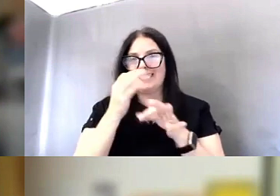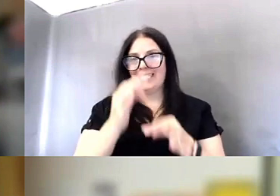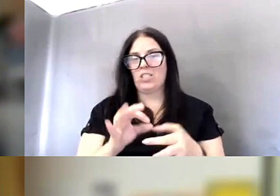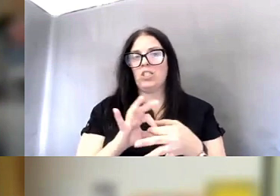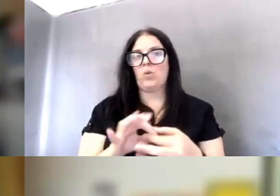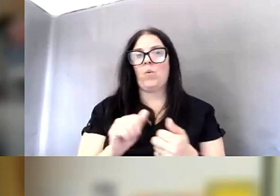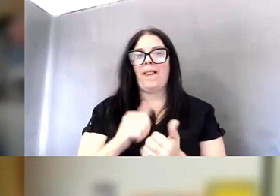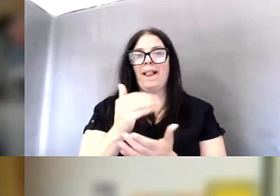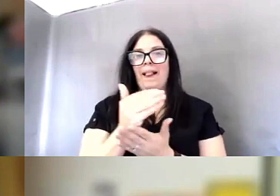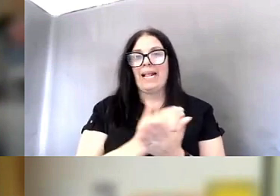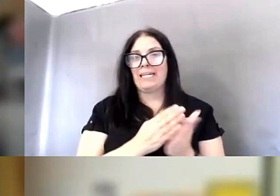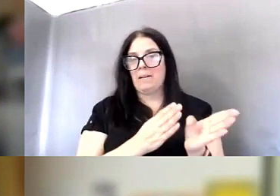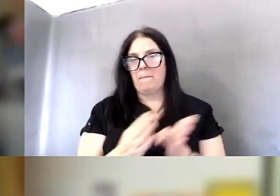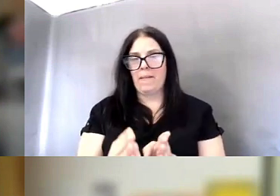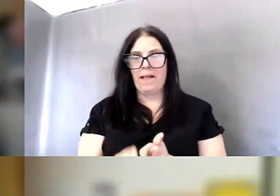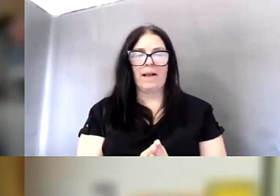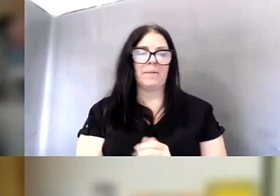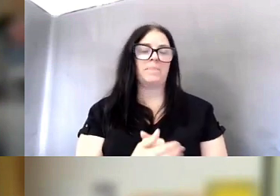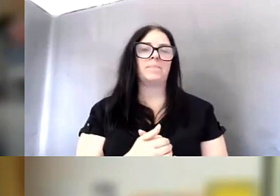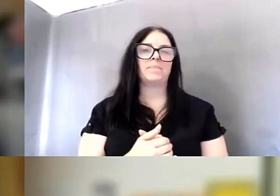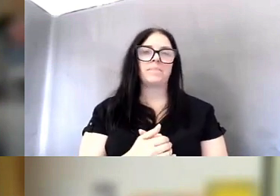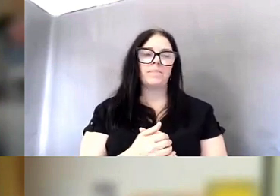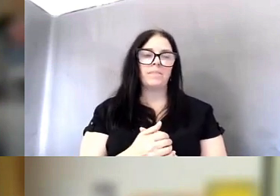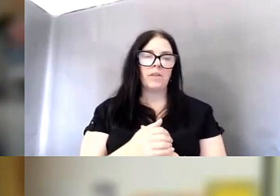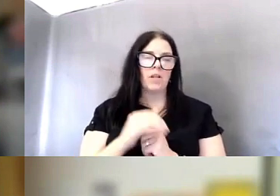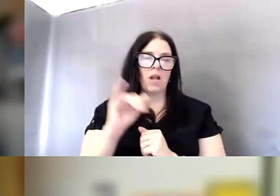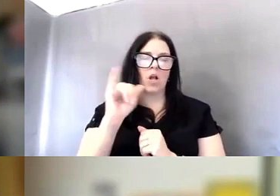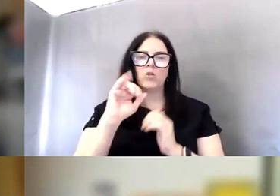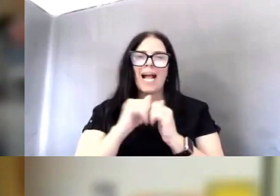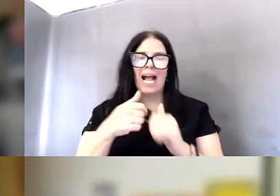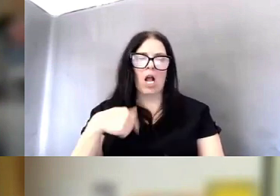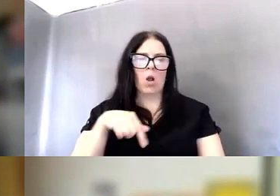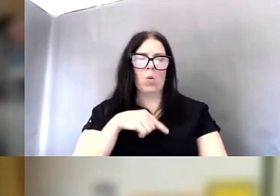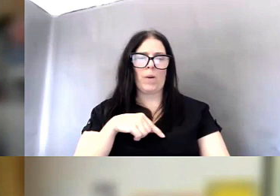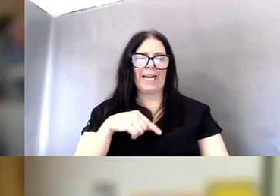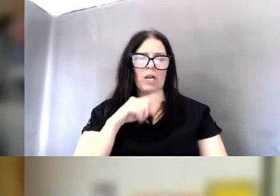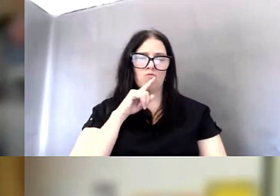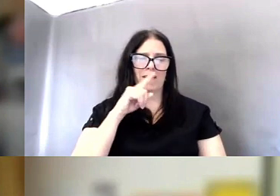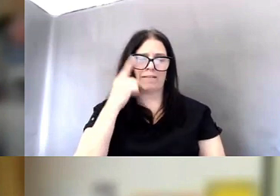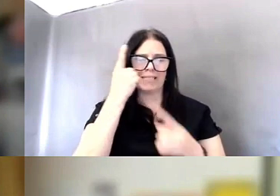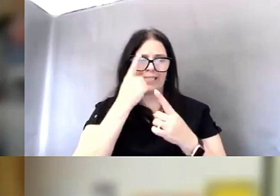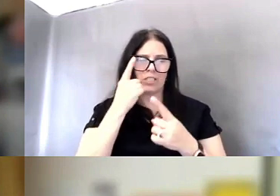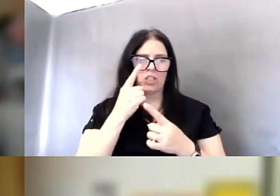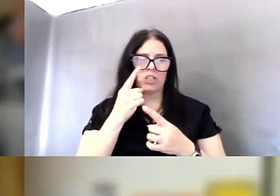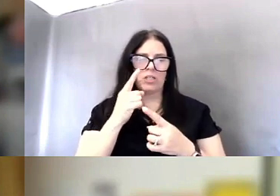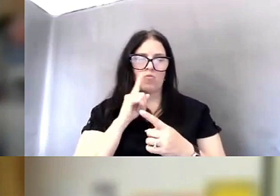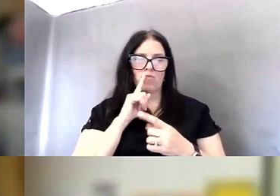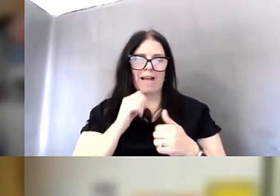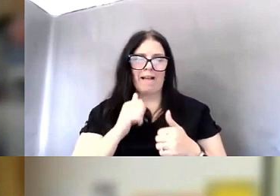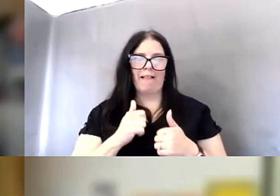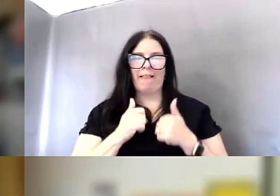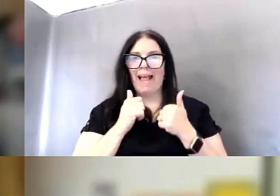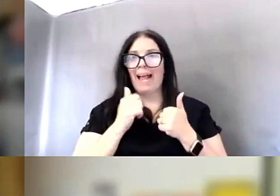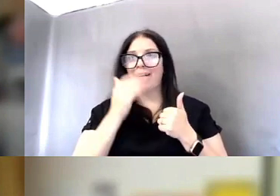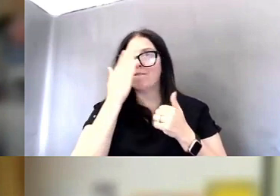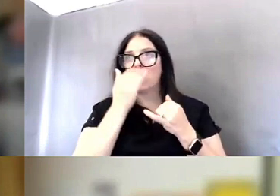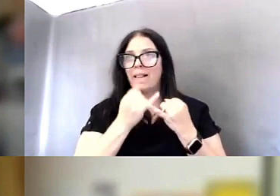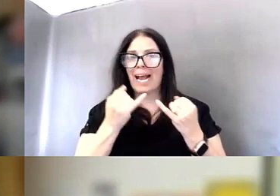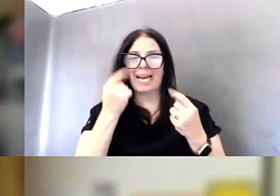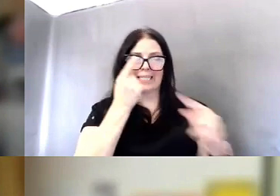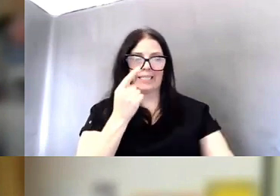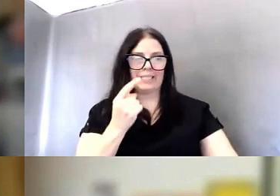lesson planning, and taking into account real life frontline considerations